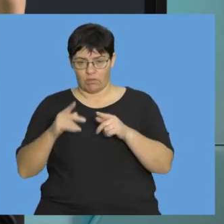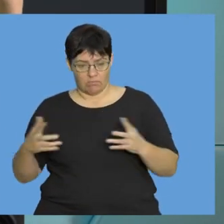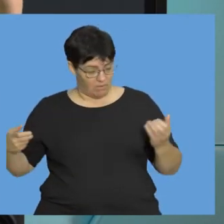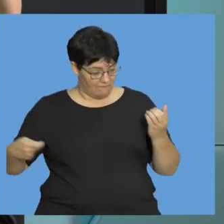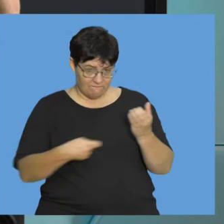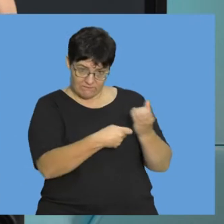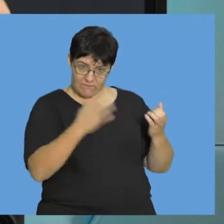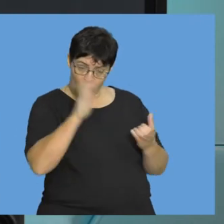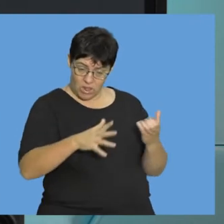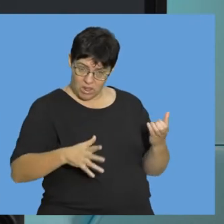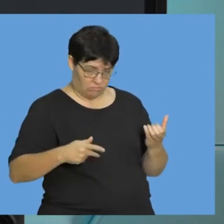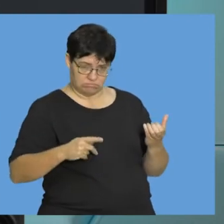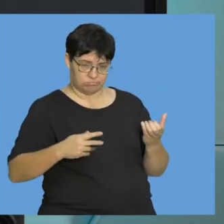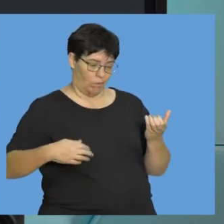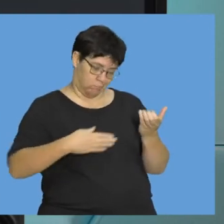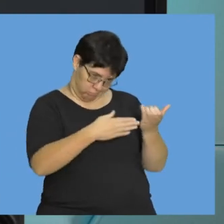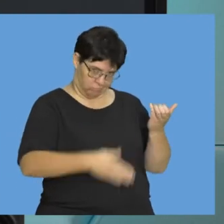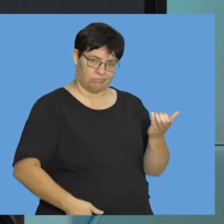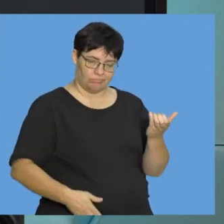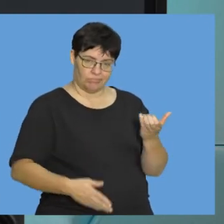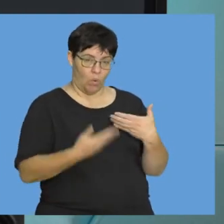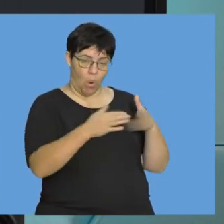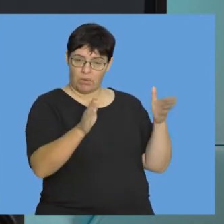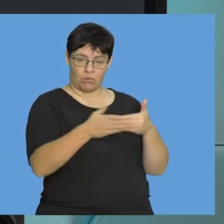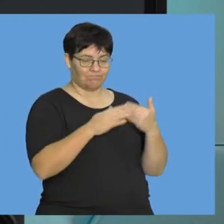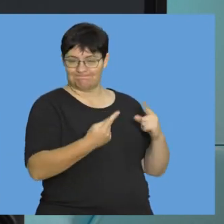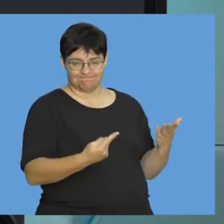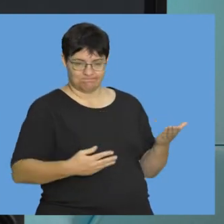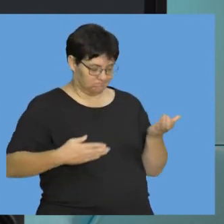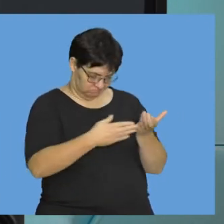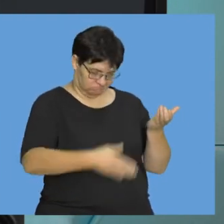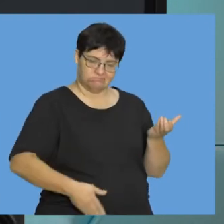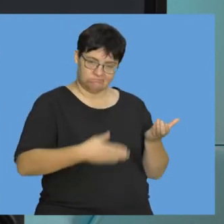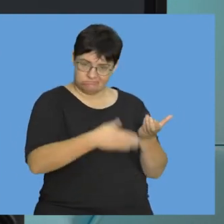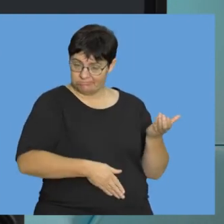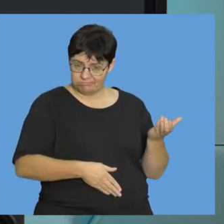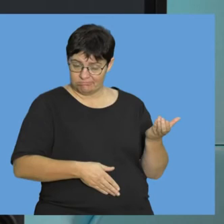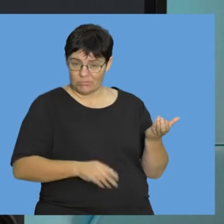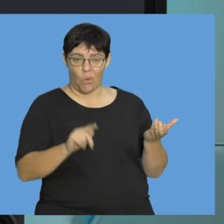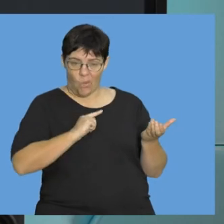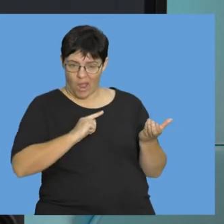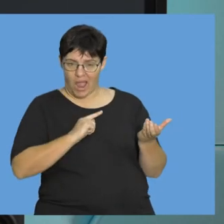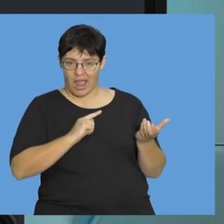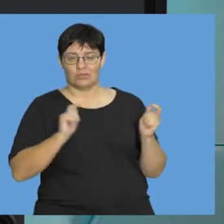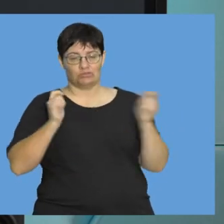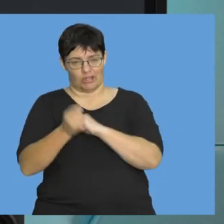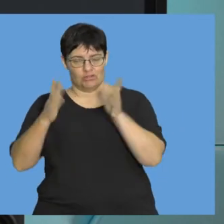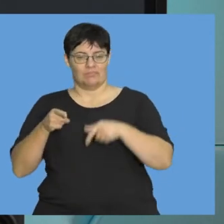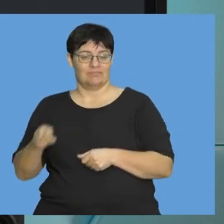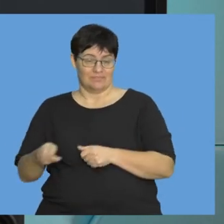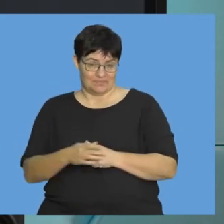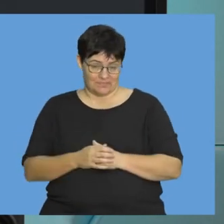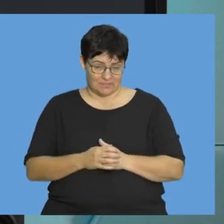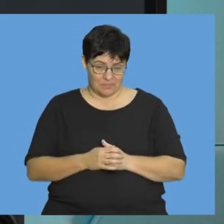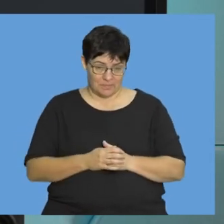my key, it's not going to fit into the lock. And it's not going to open, it's not going to close. So it's not doing what it's supposed to